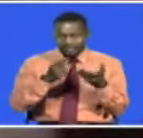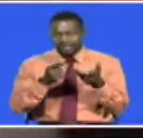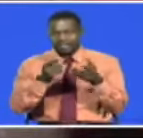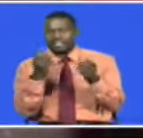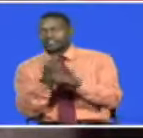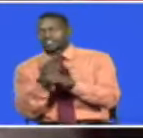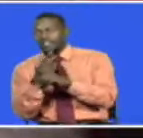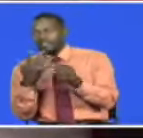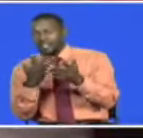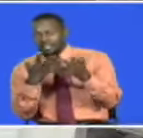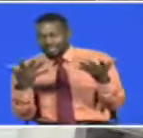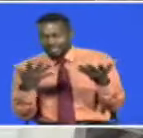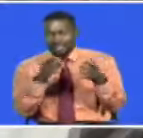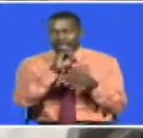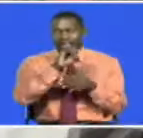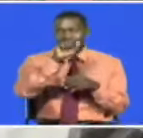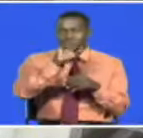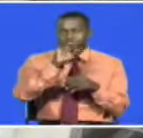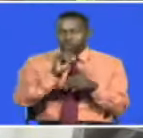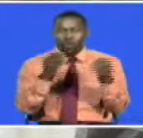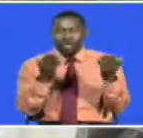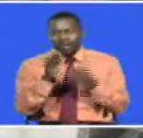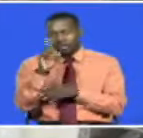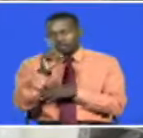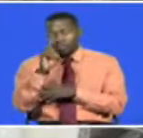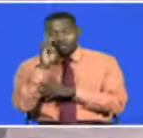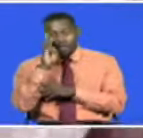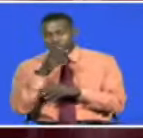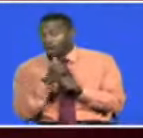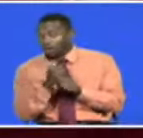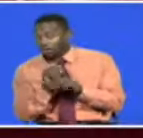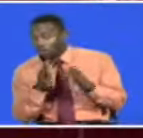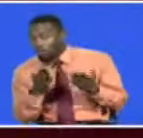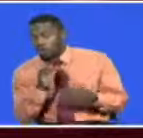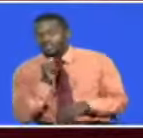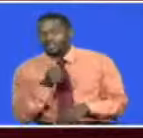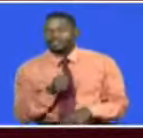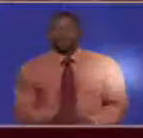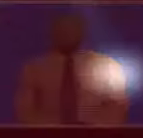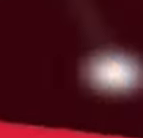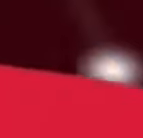condition that is an eyesore in Nairobi. Will it work?